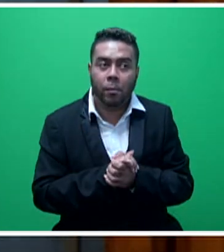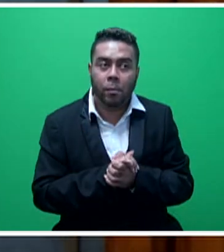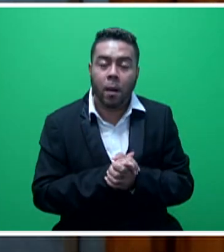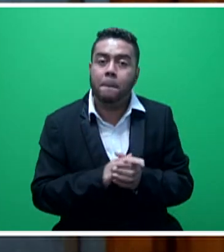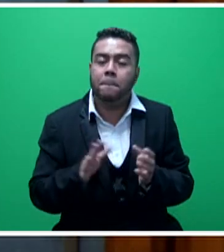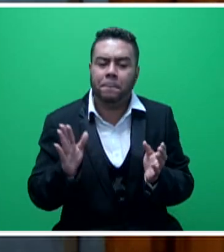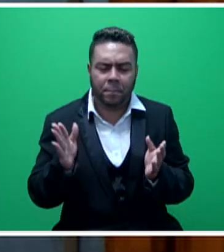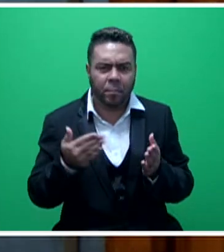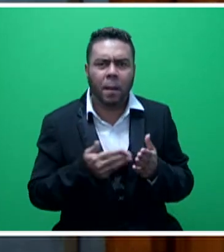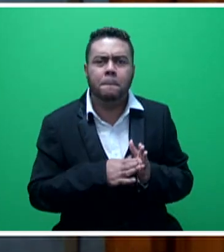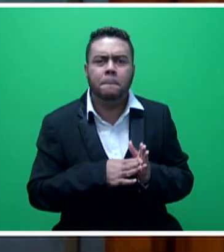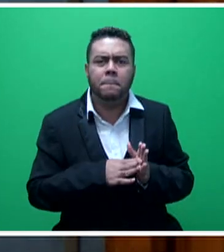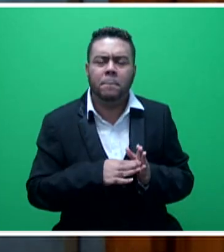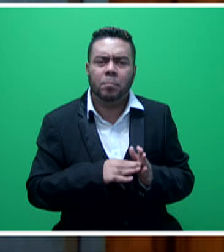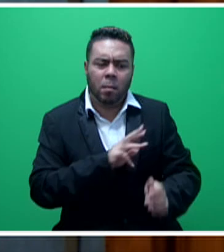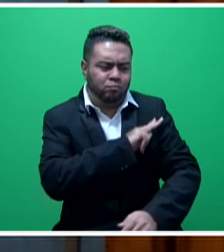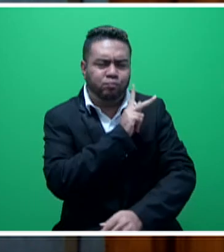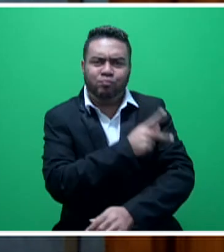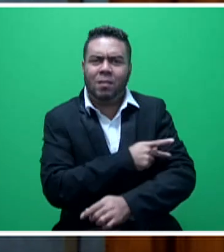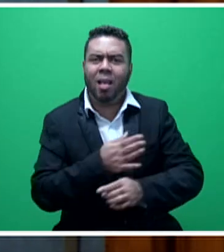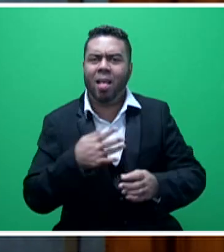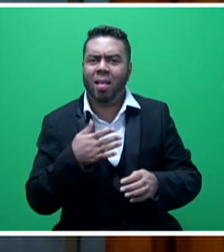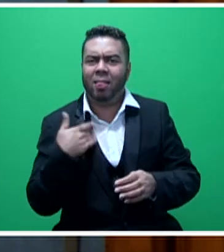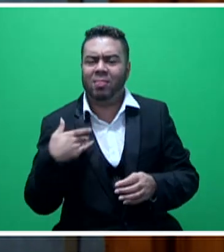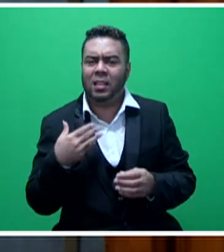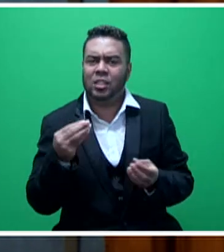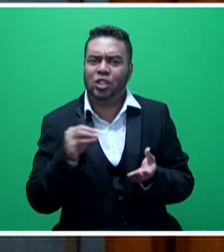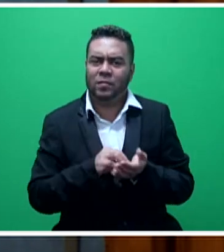maternal health services have been decentralized from the CWM